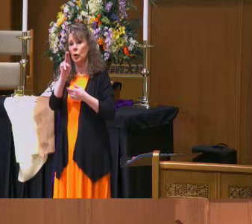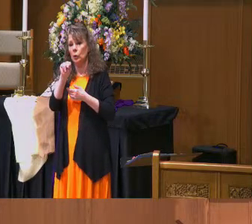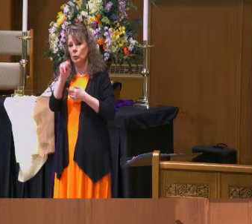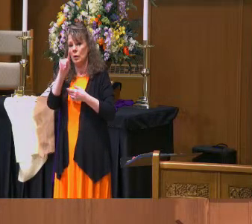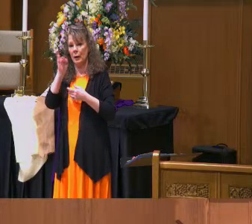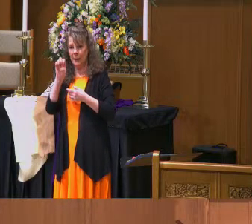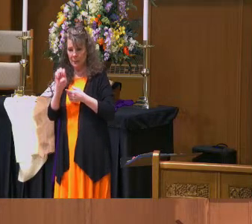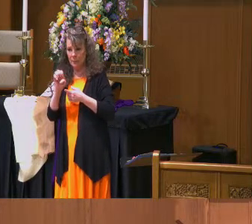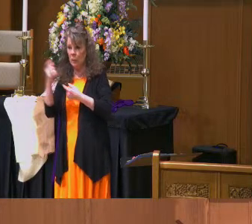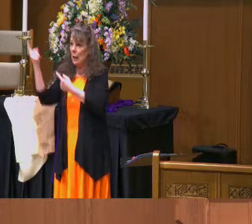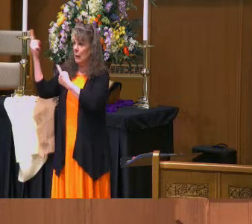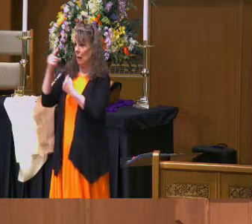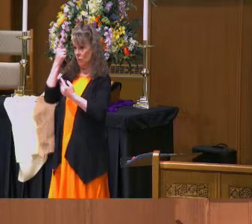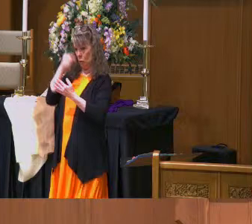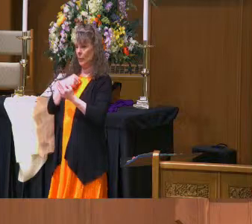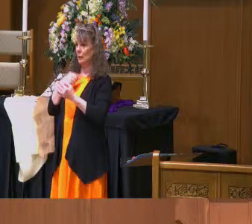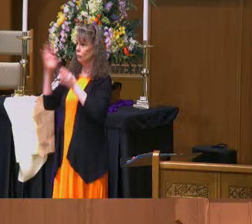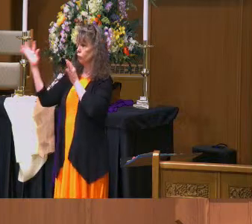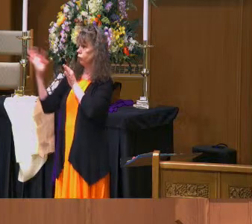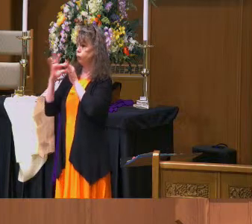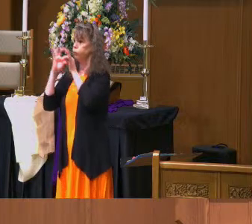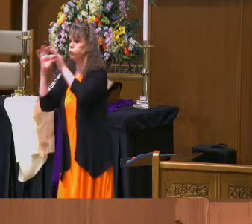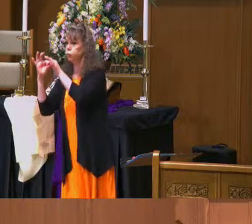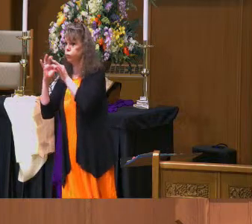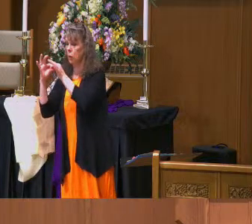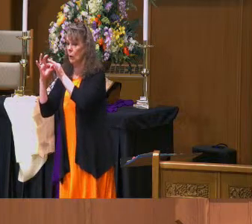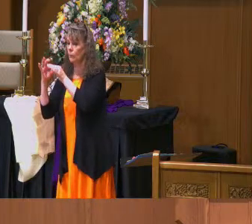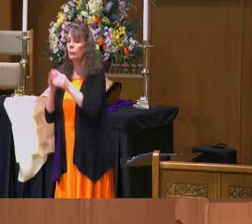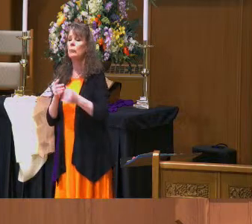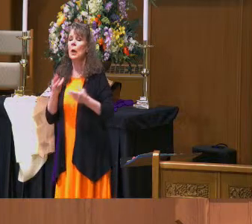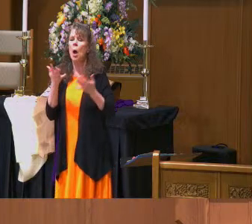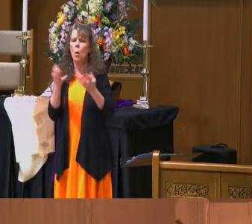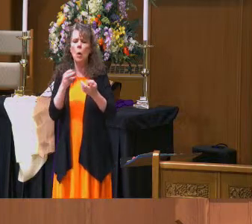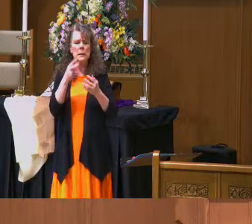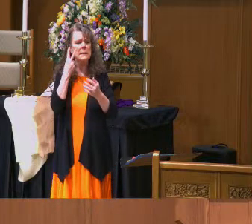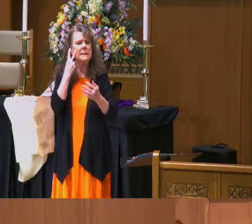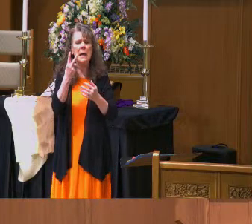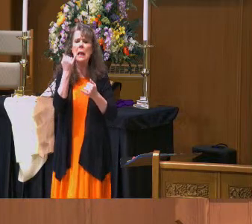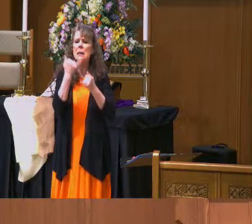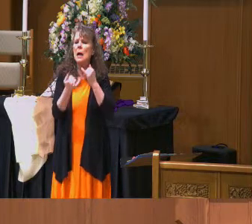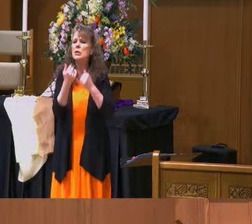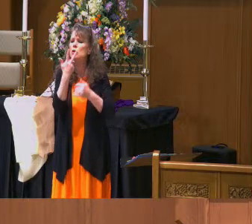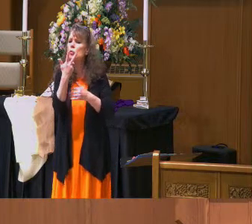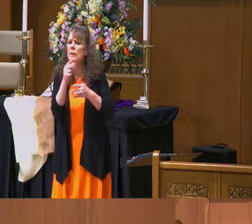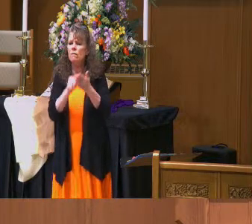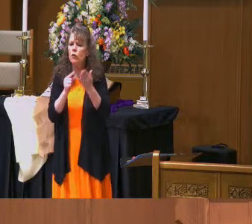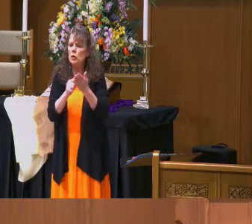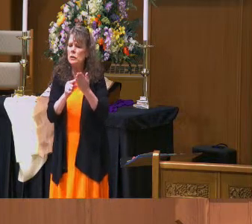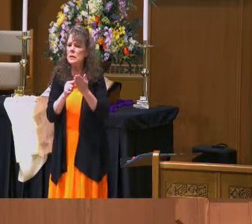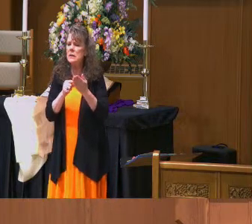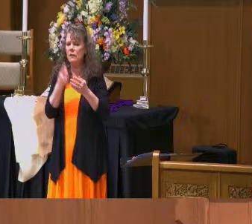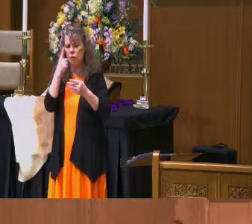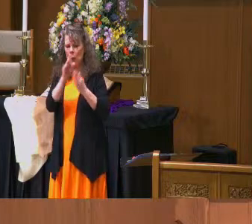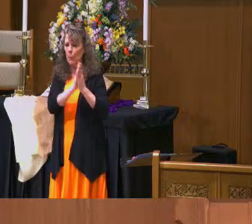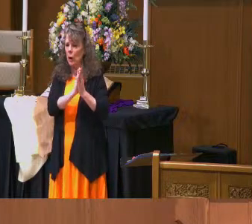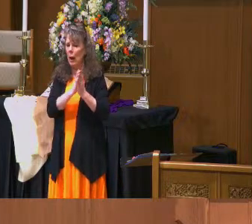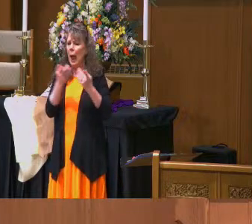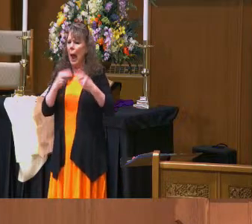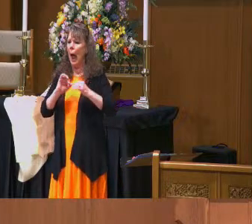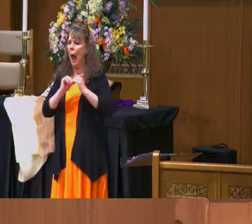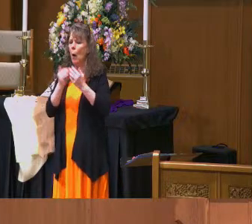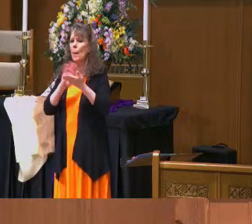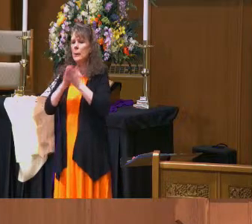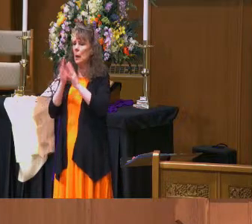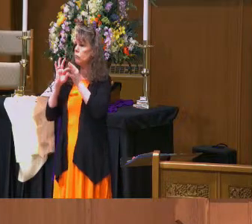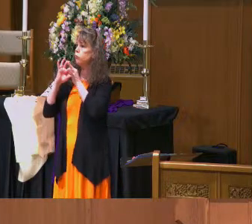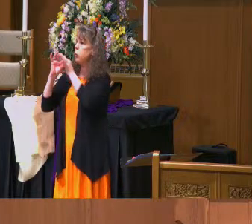me. And today I want to look at the last three verses of this prayer and see how we are reunited in Christ and how he will